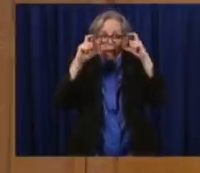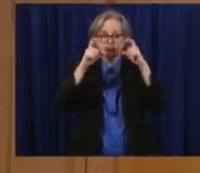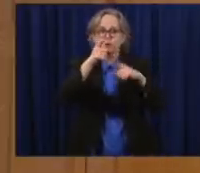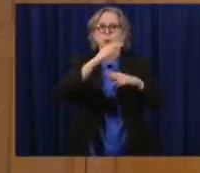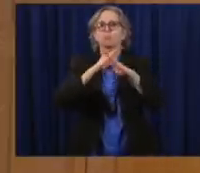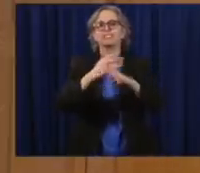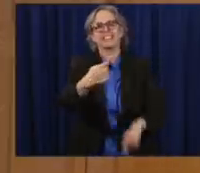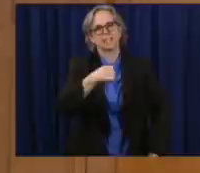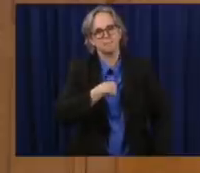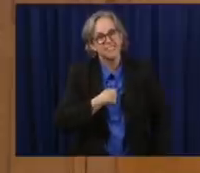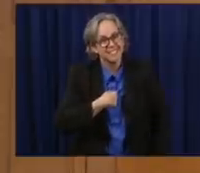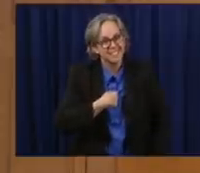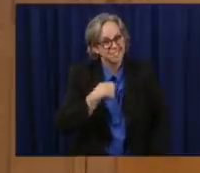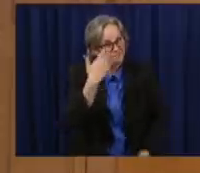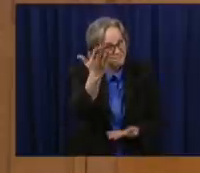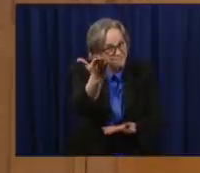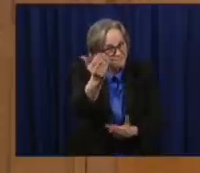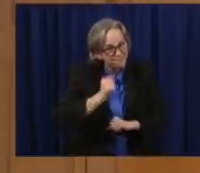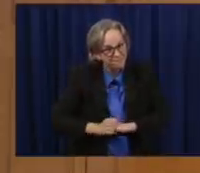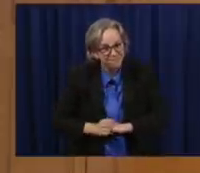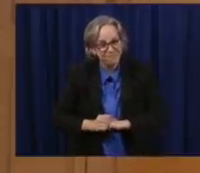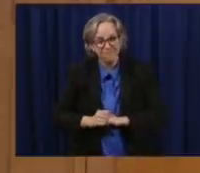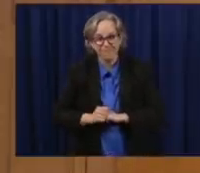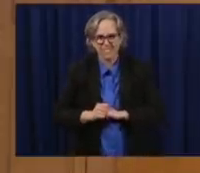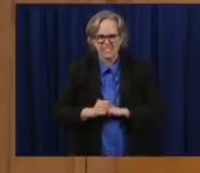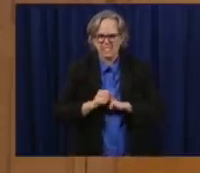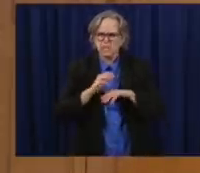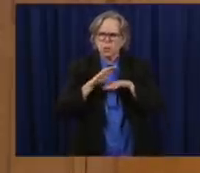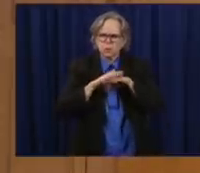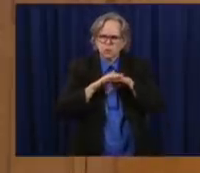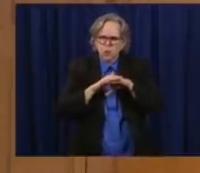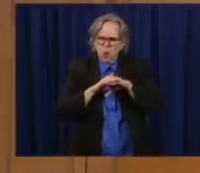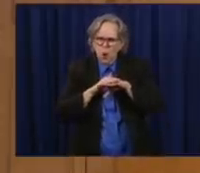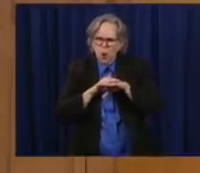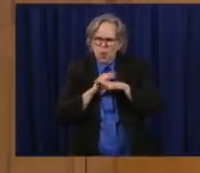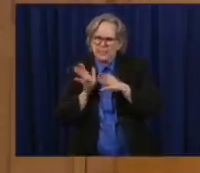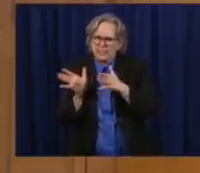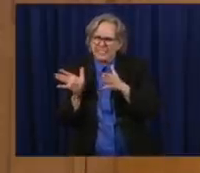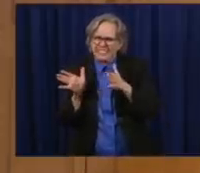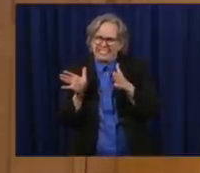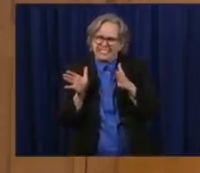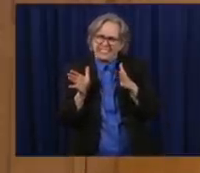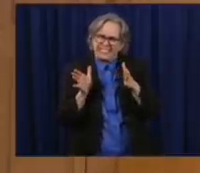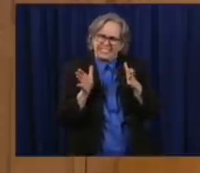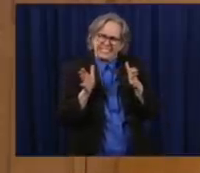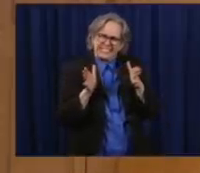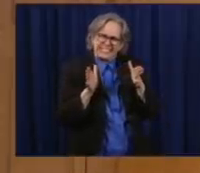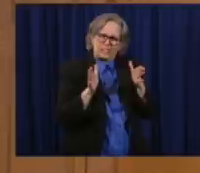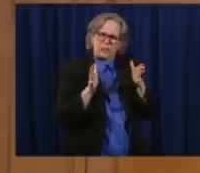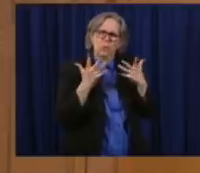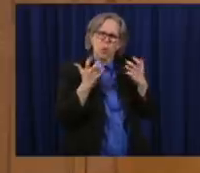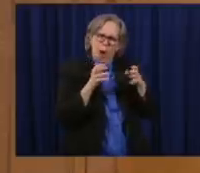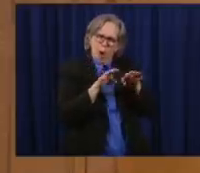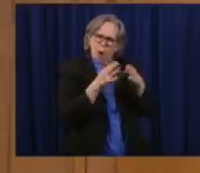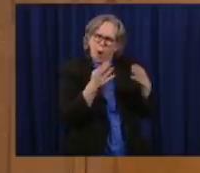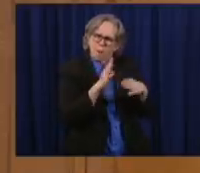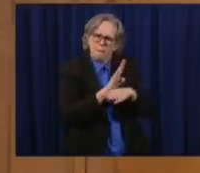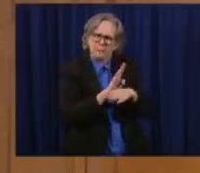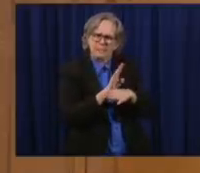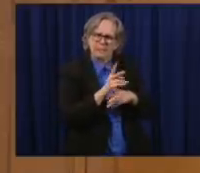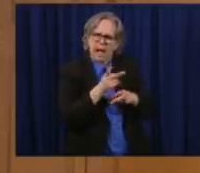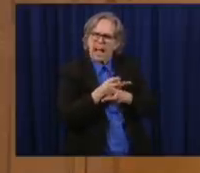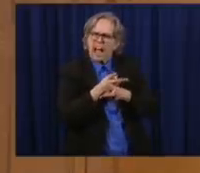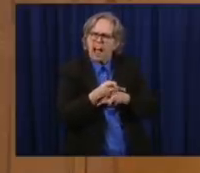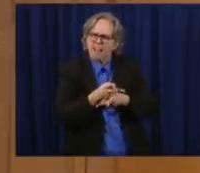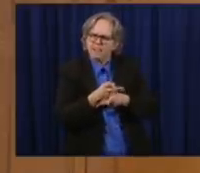into these new phases, as we slowly walk our way back into life and watch very carefully